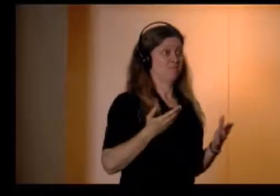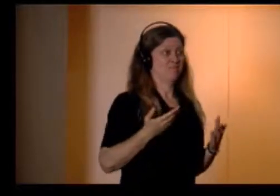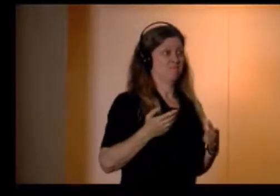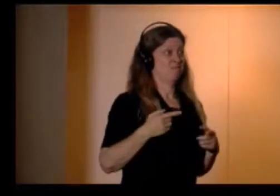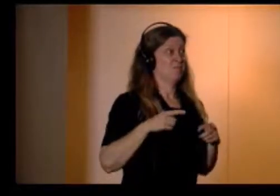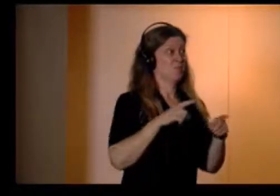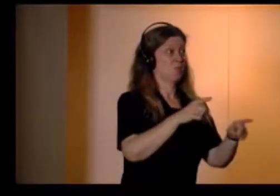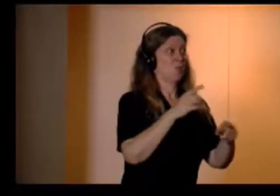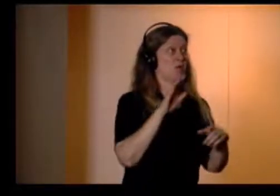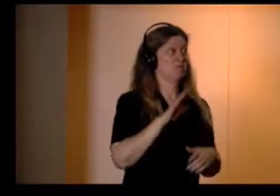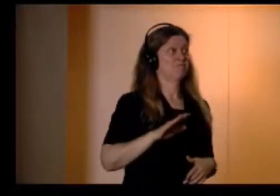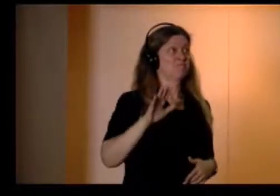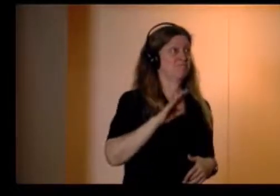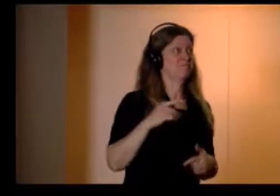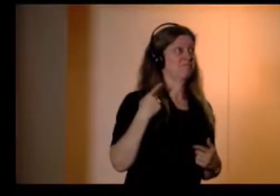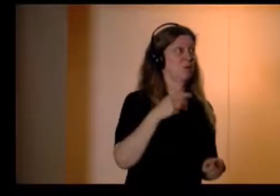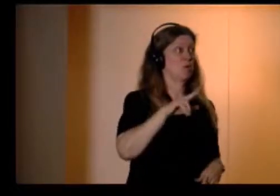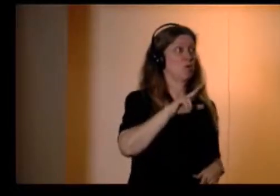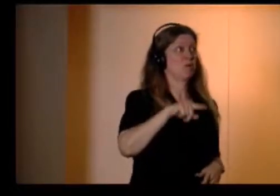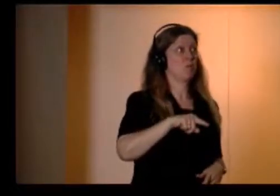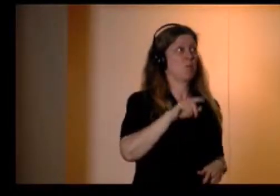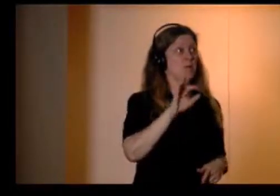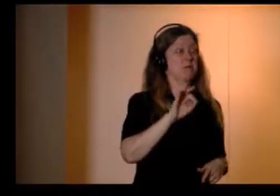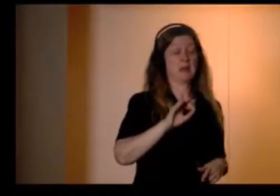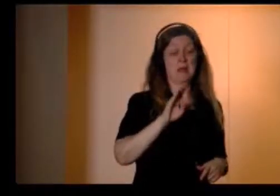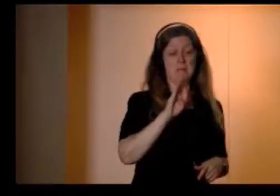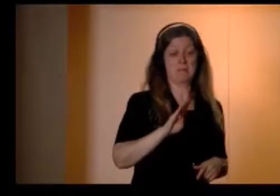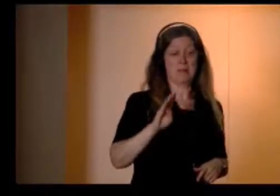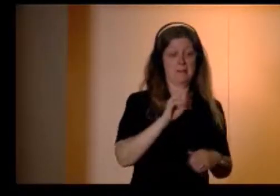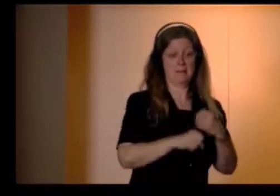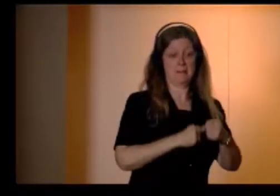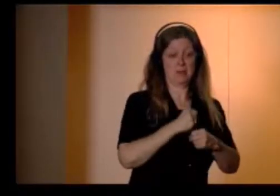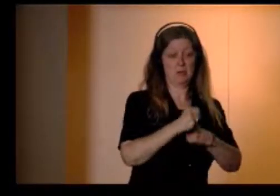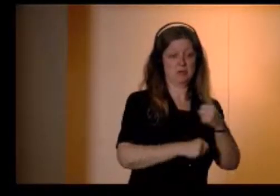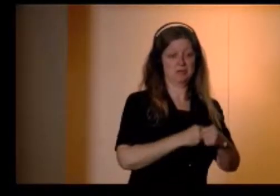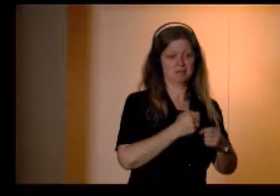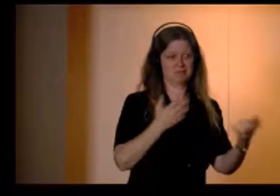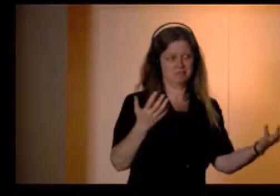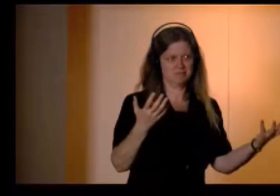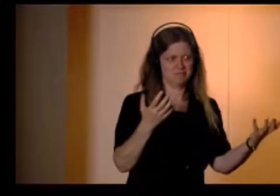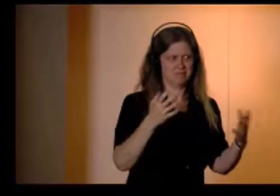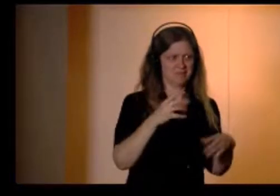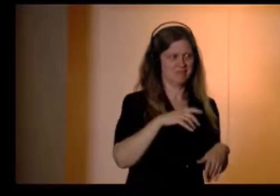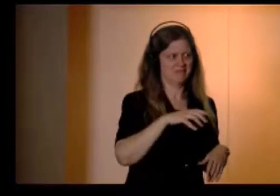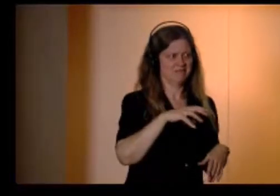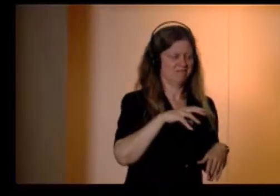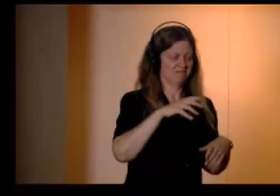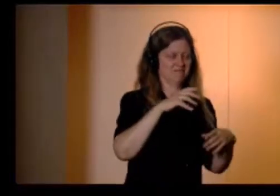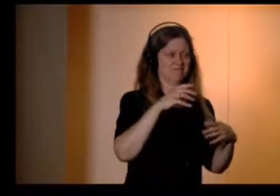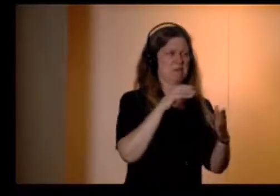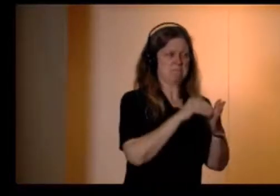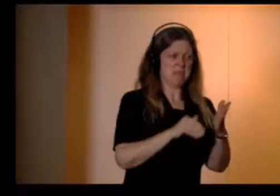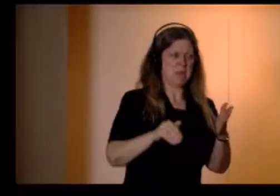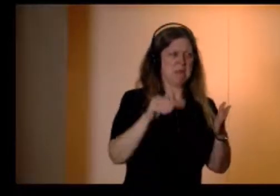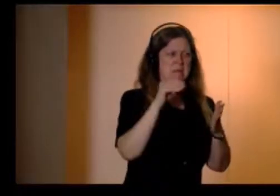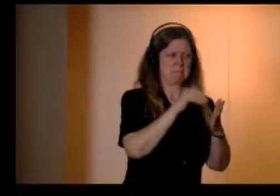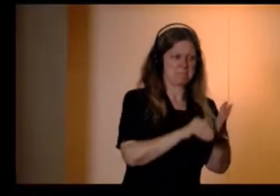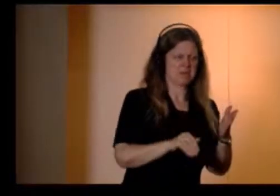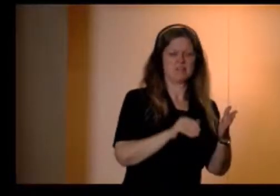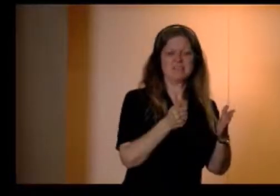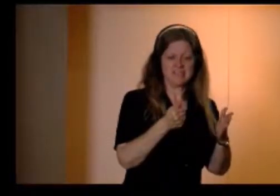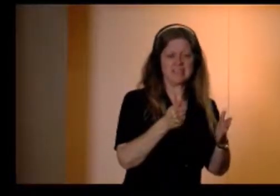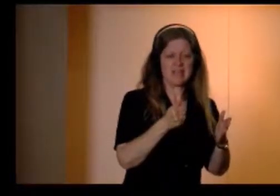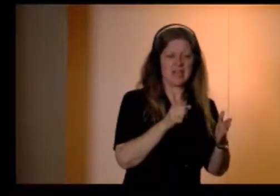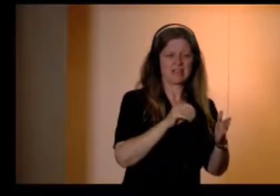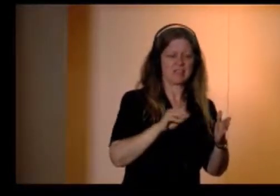about 3.9 billion years, right? Astronomical number, or maybe not astronomical, but many, many millions or tens of millions